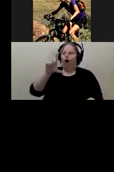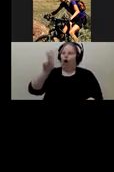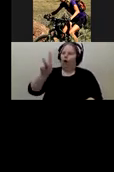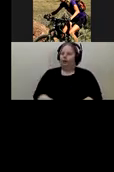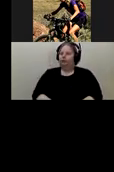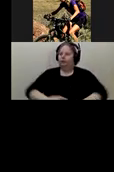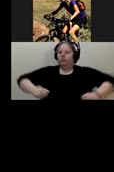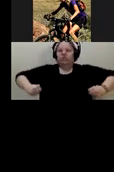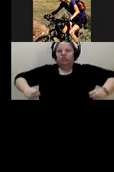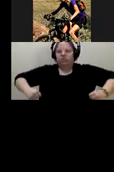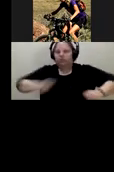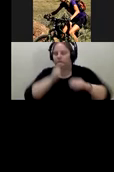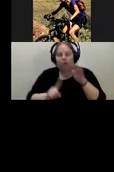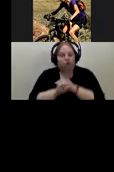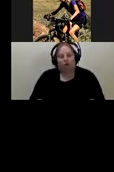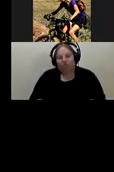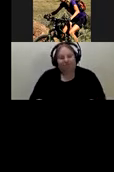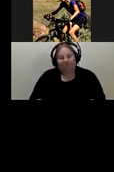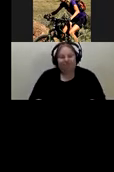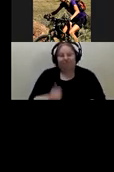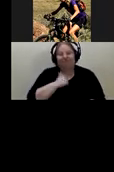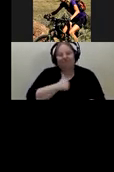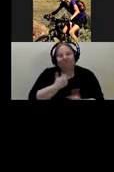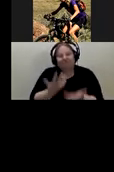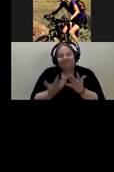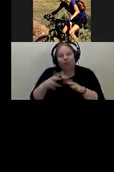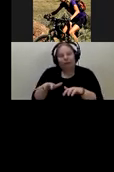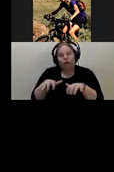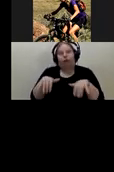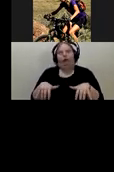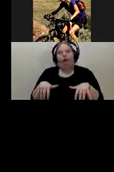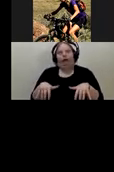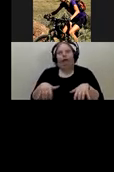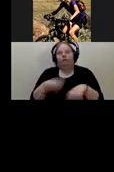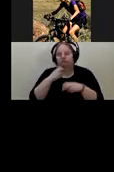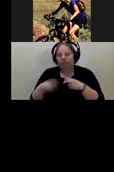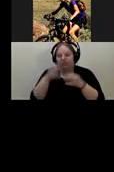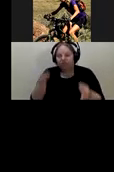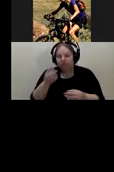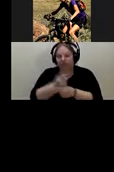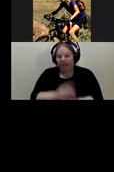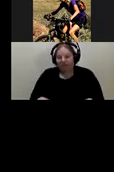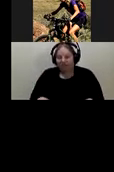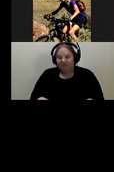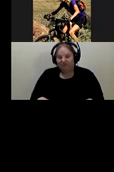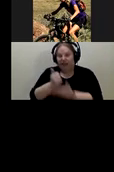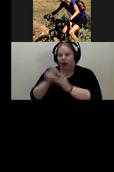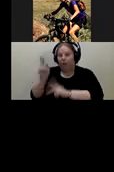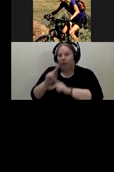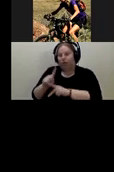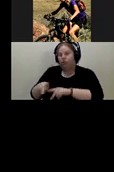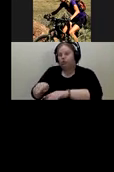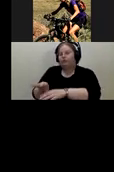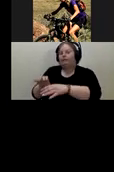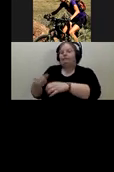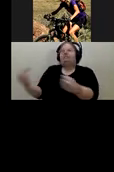The Hulk isn't showing up. You'd probably freeze. Yeah, that's a tough decision, isn't it? Untie the five. Sorry, Diane, good thought,